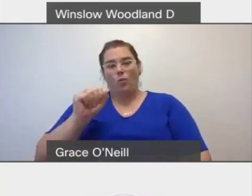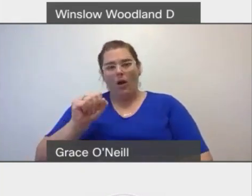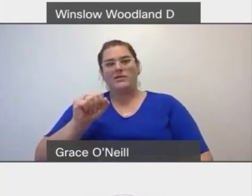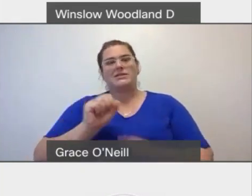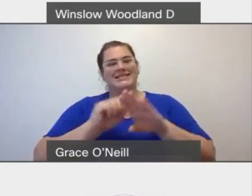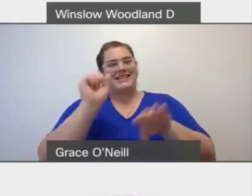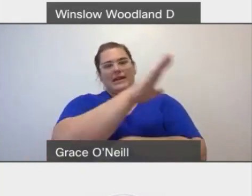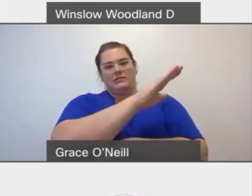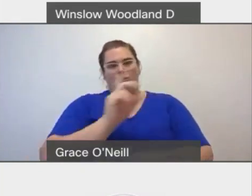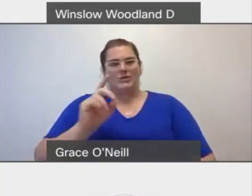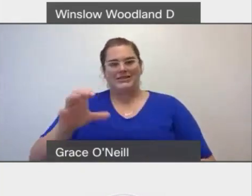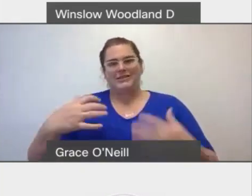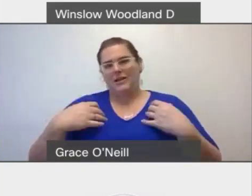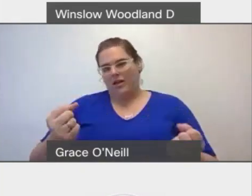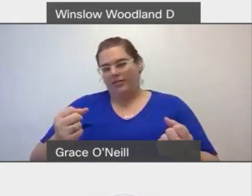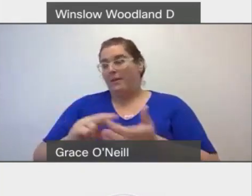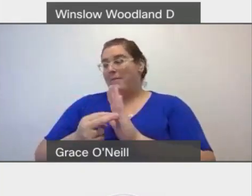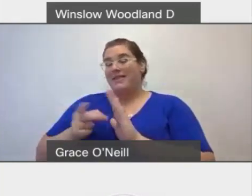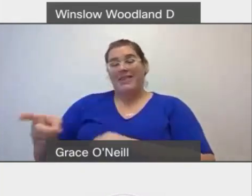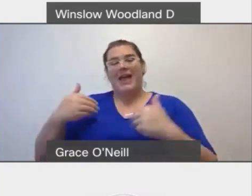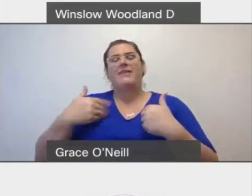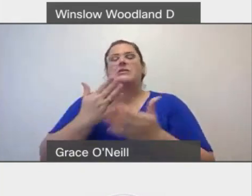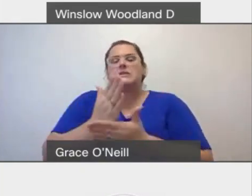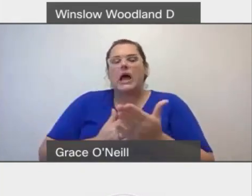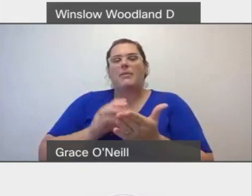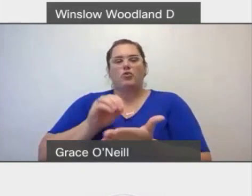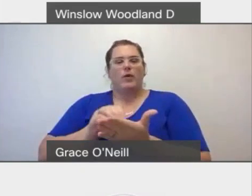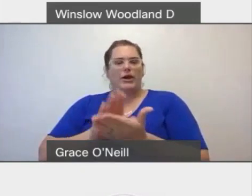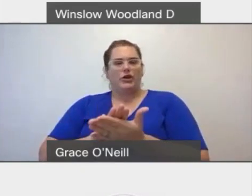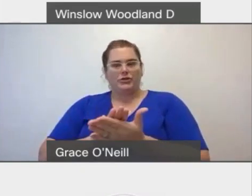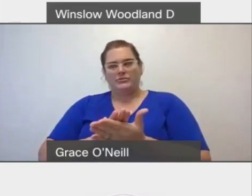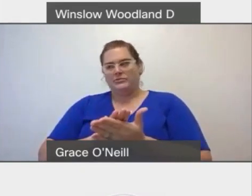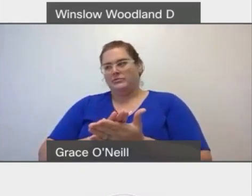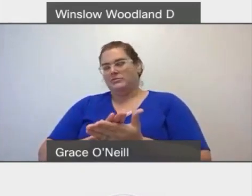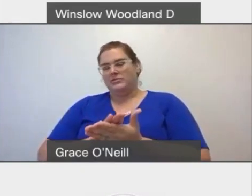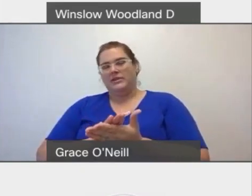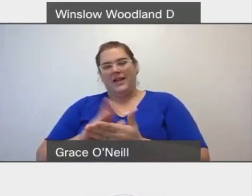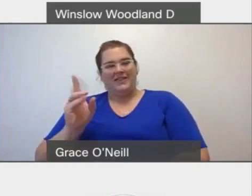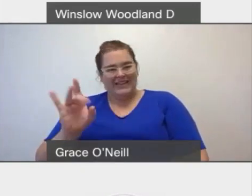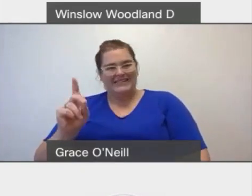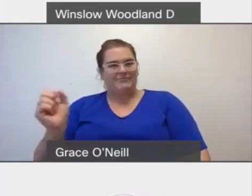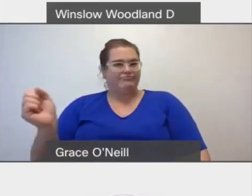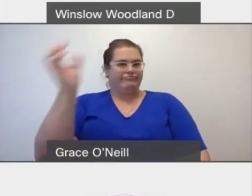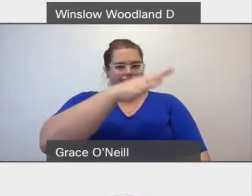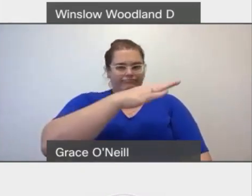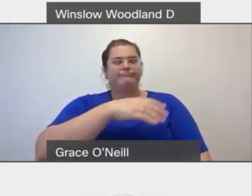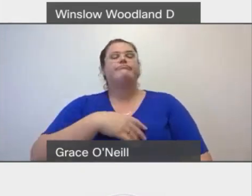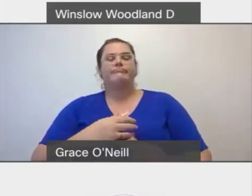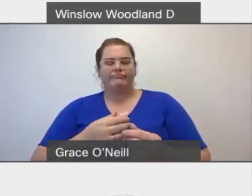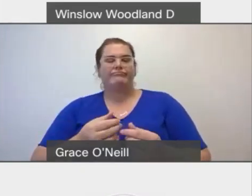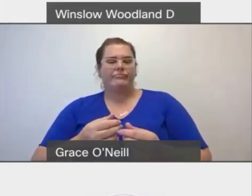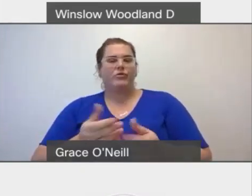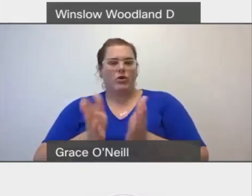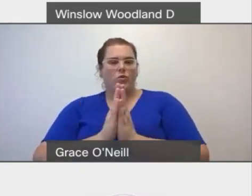that the person has some record of a basis for a religious exemption, or they